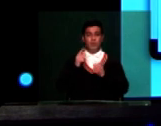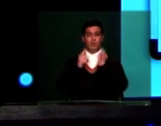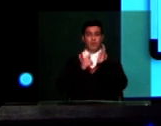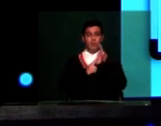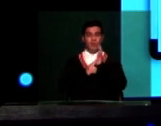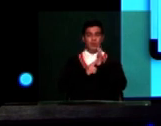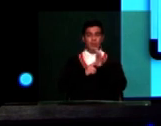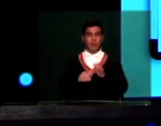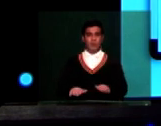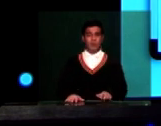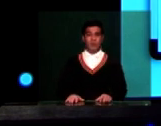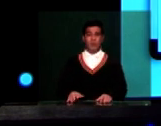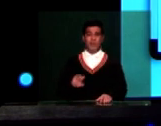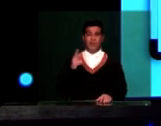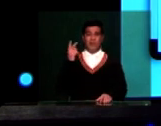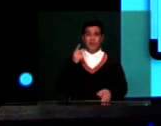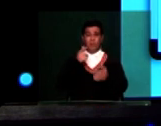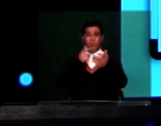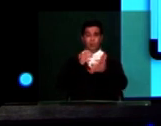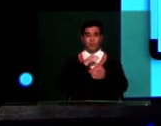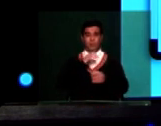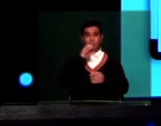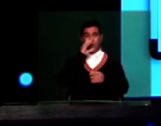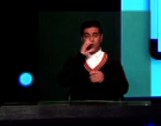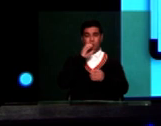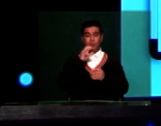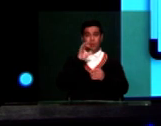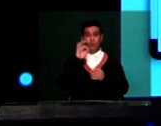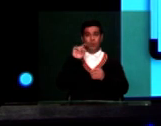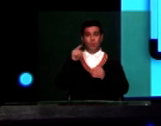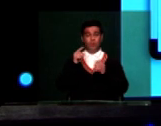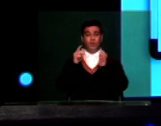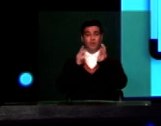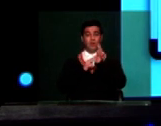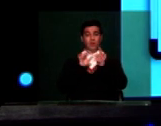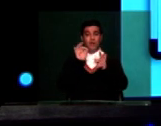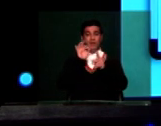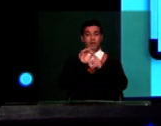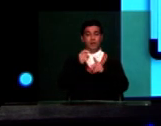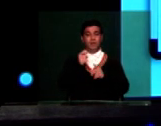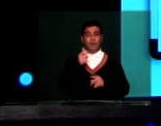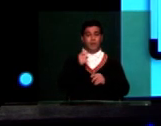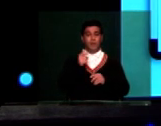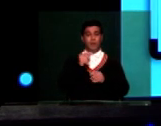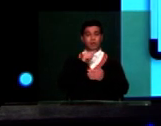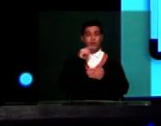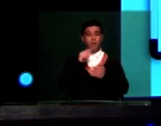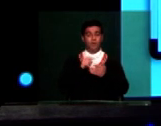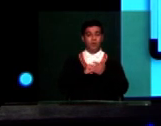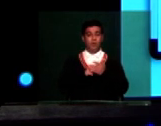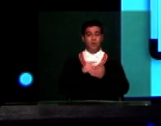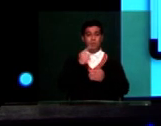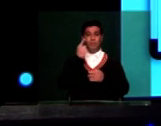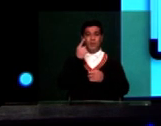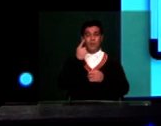ga. Ikkinchisiniki esa 0.8 ga teng. Savol: hech bo'lmaganda